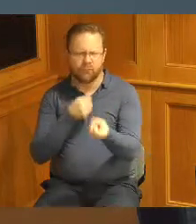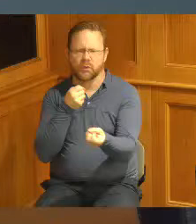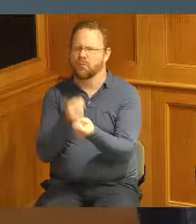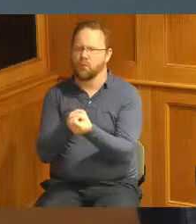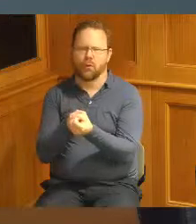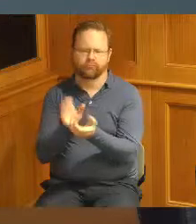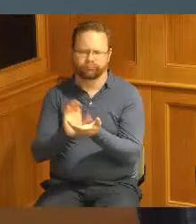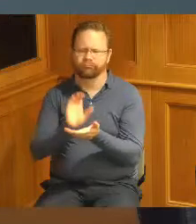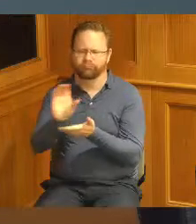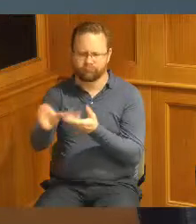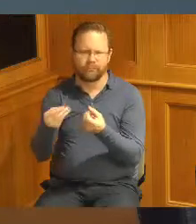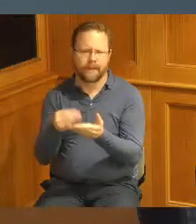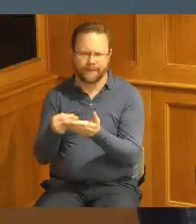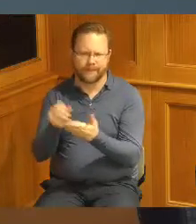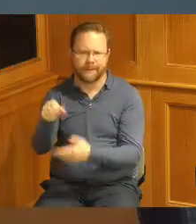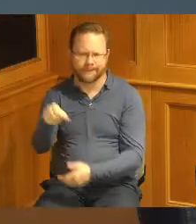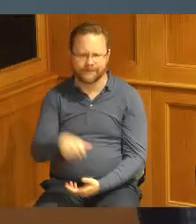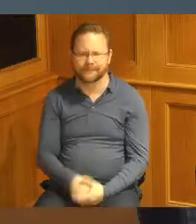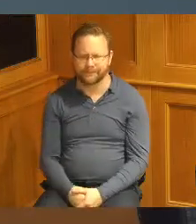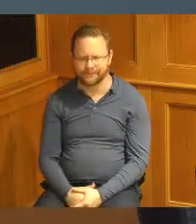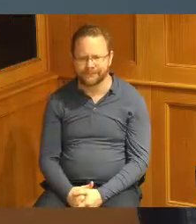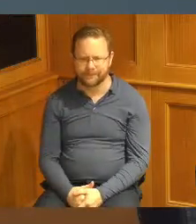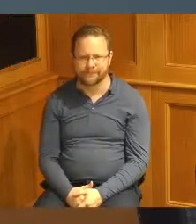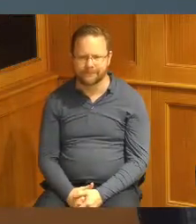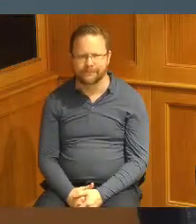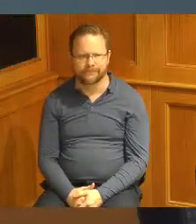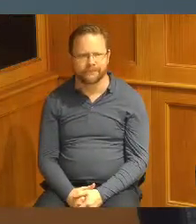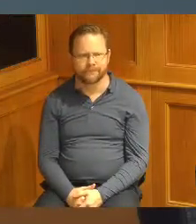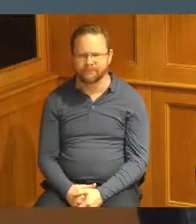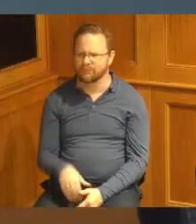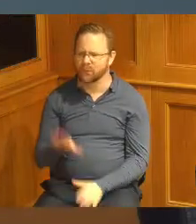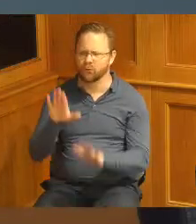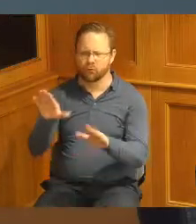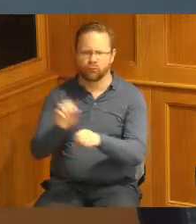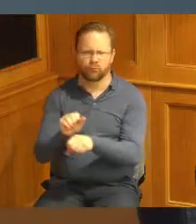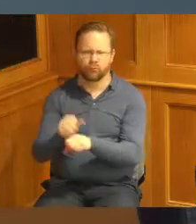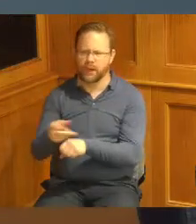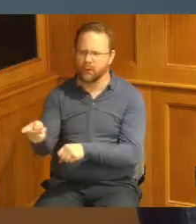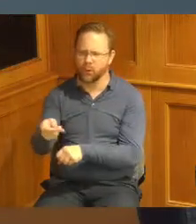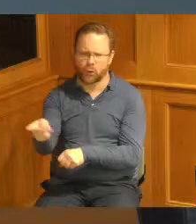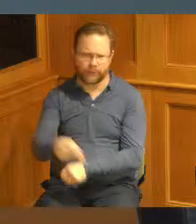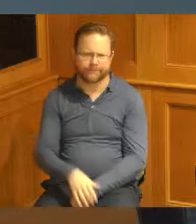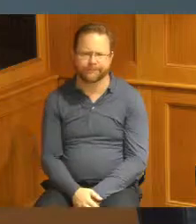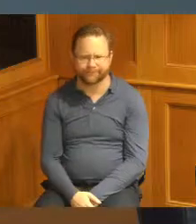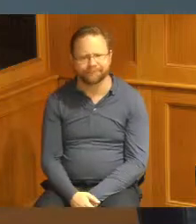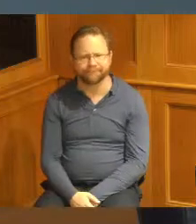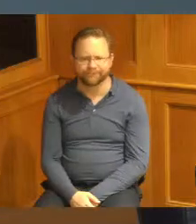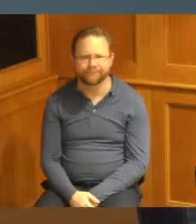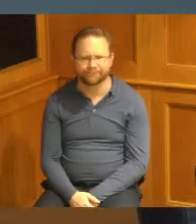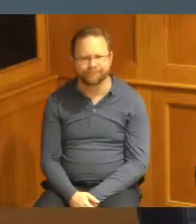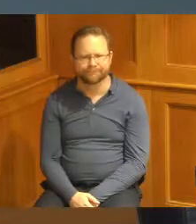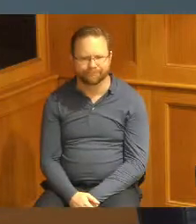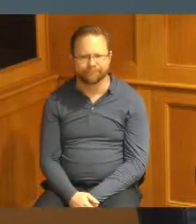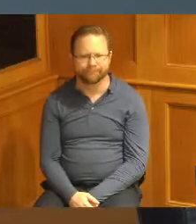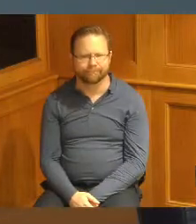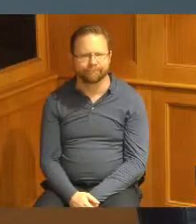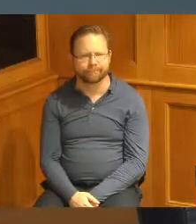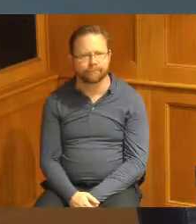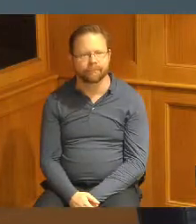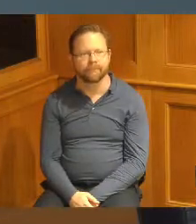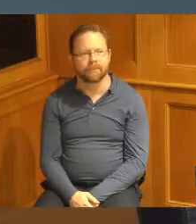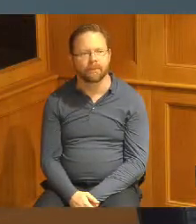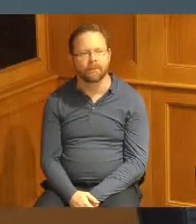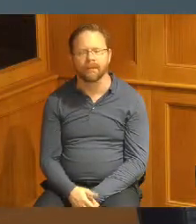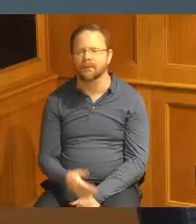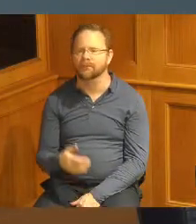part of this distribution of monies. They do great work, both entities. And as we talk